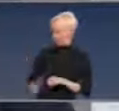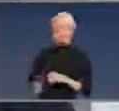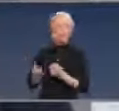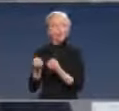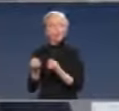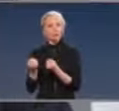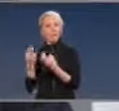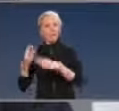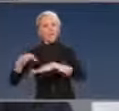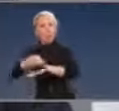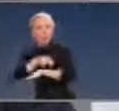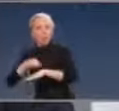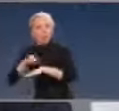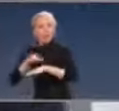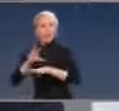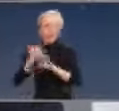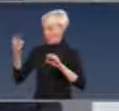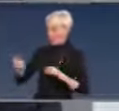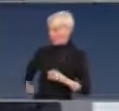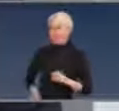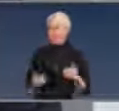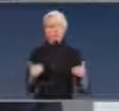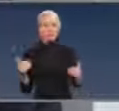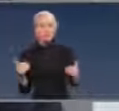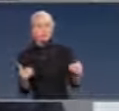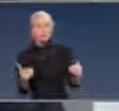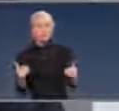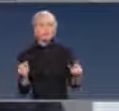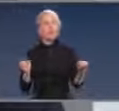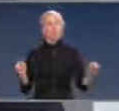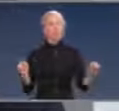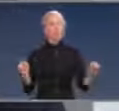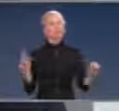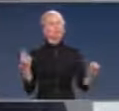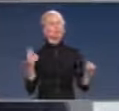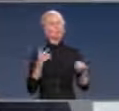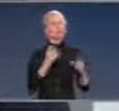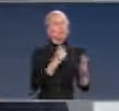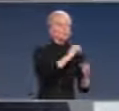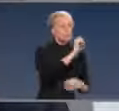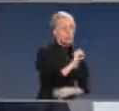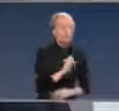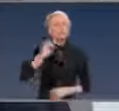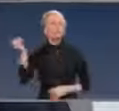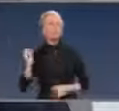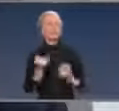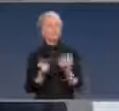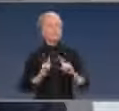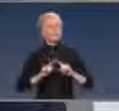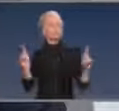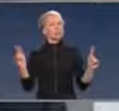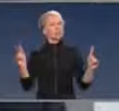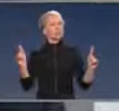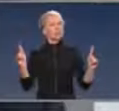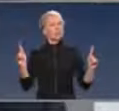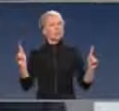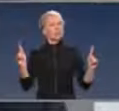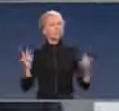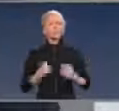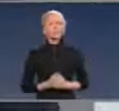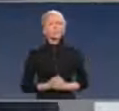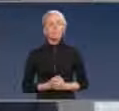who's getting paid. That's what it means, and that's what we have to focus on. And so while the headline rate of